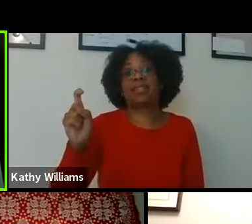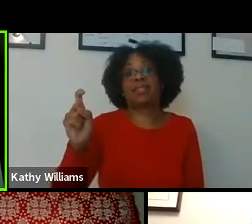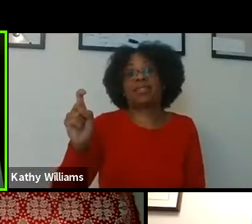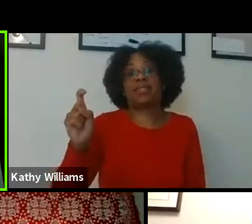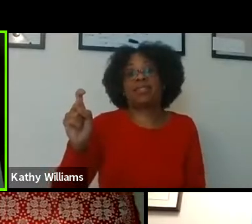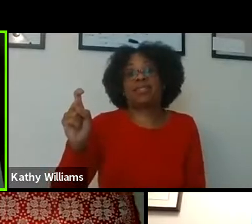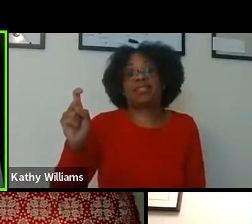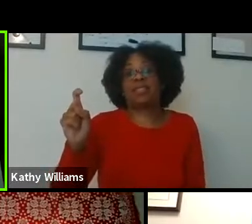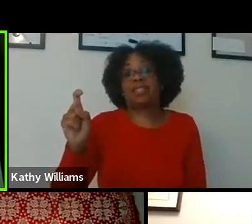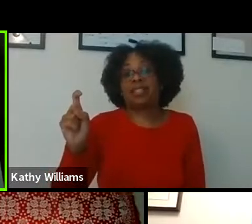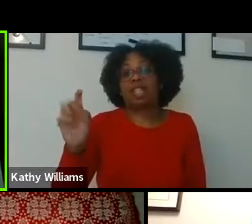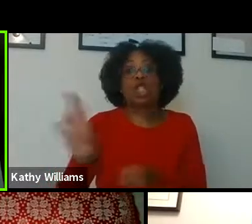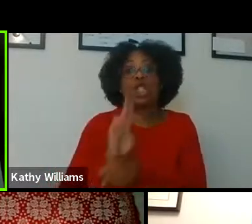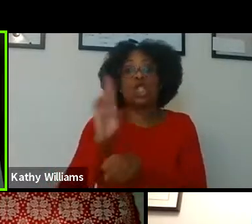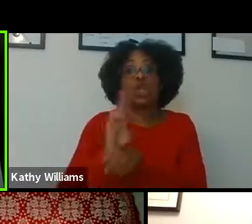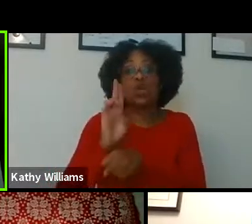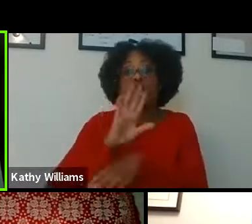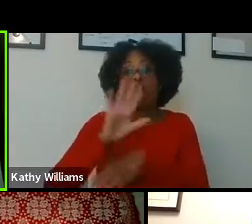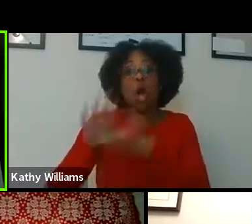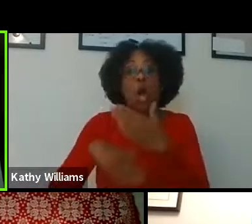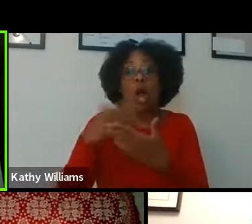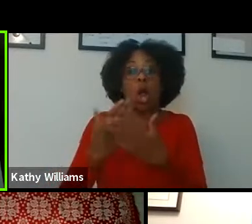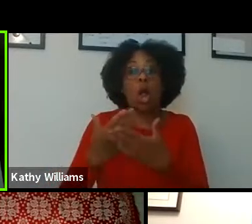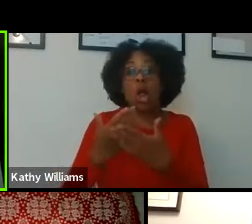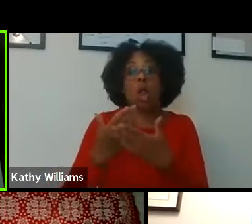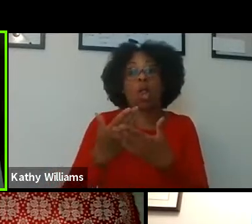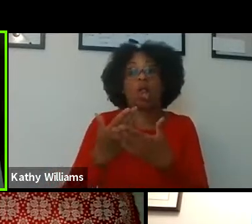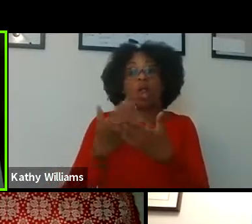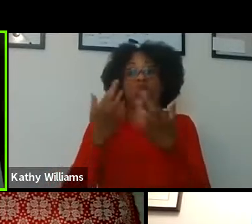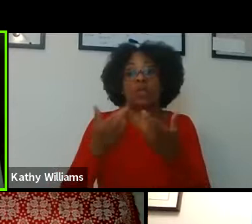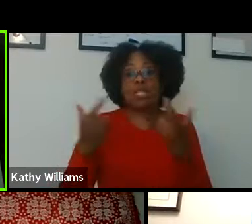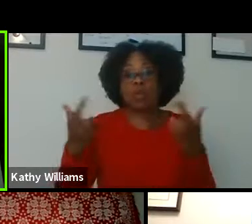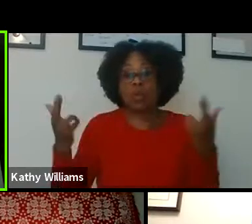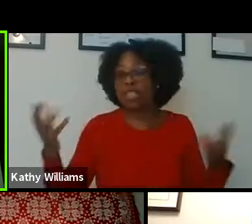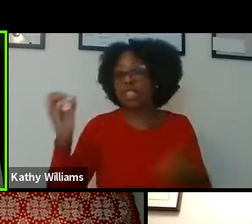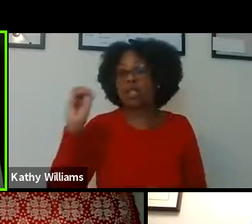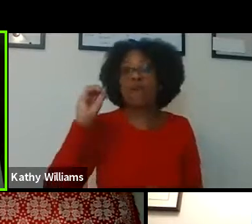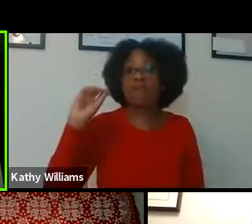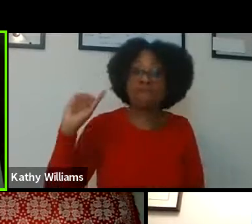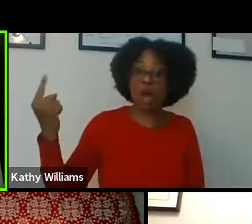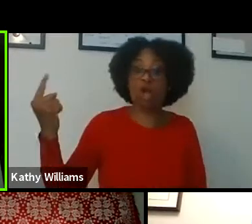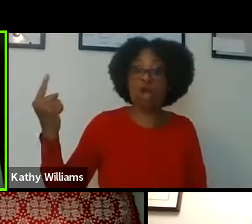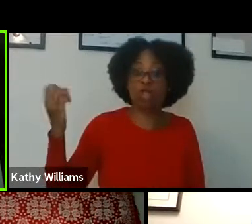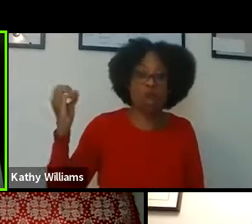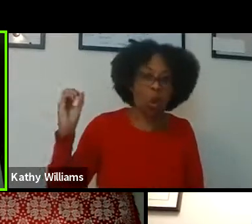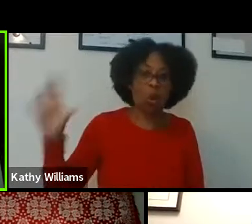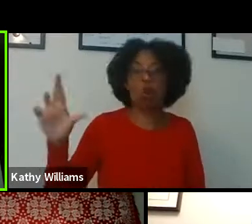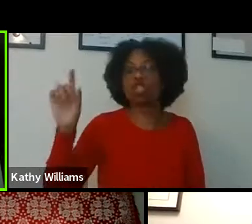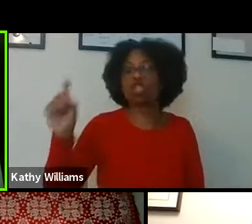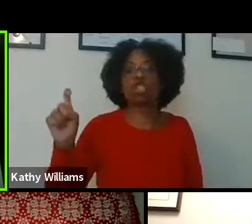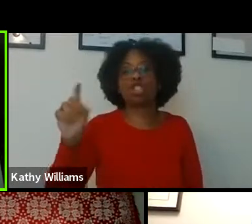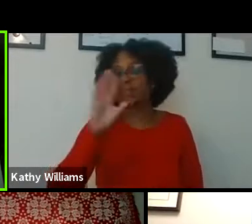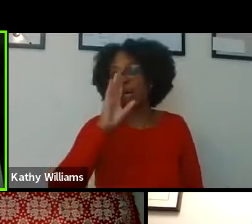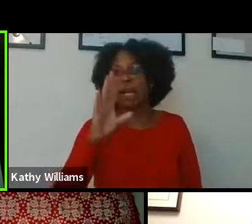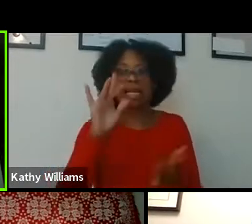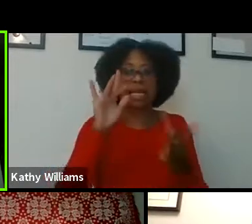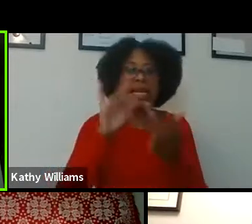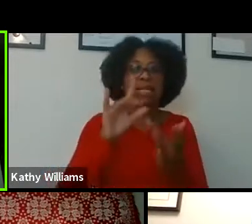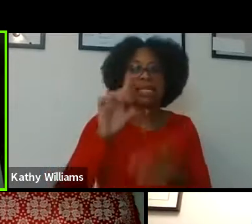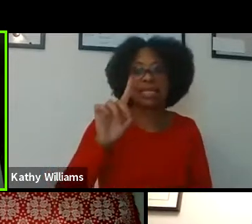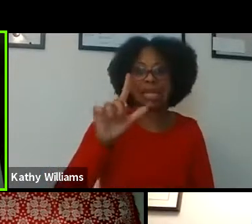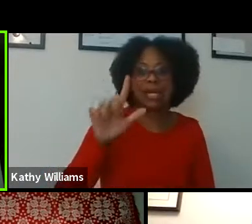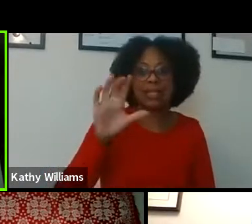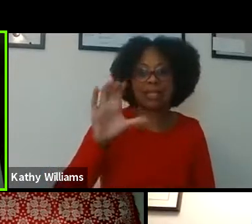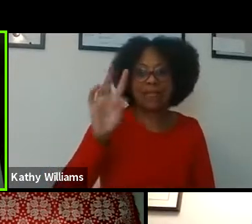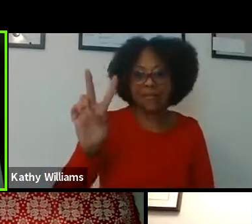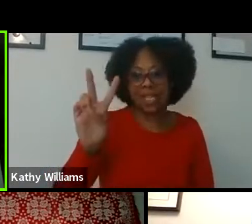of their avenues, or should you just come to dLCV for assistance